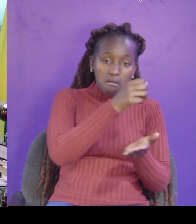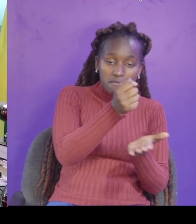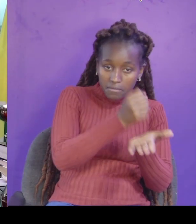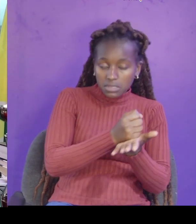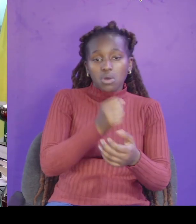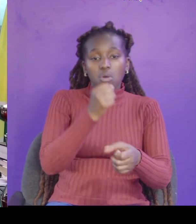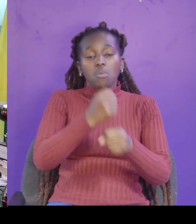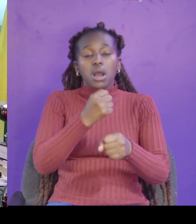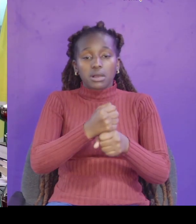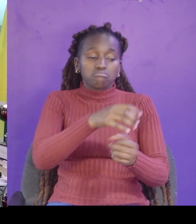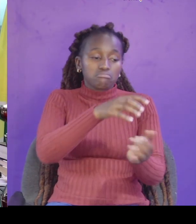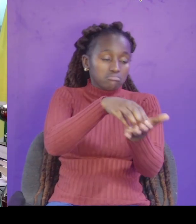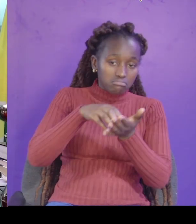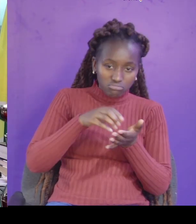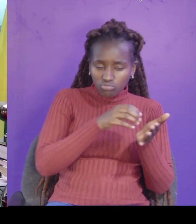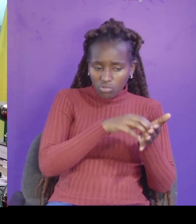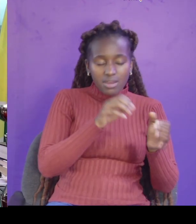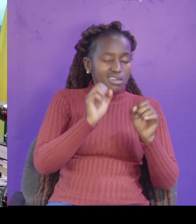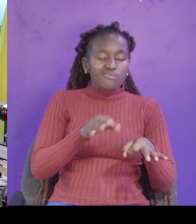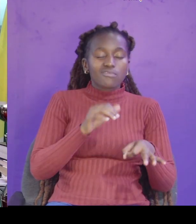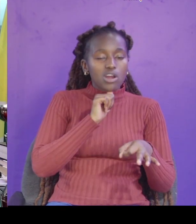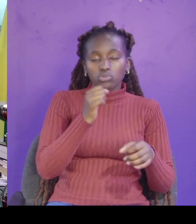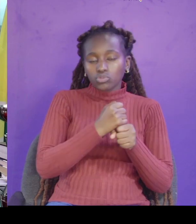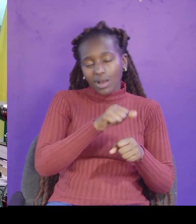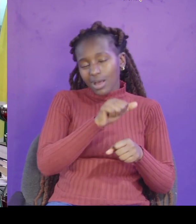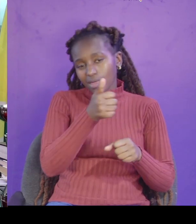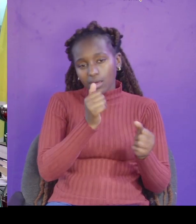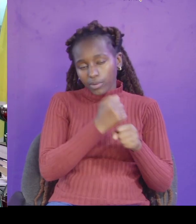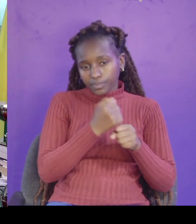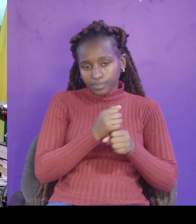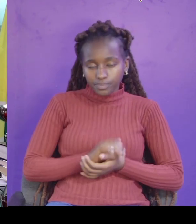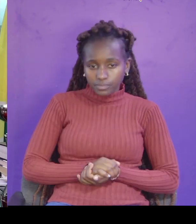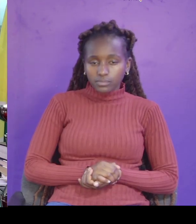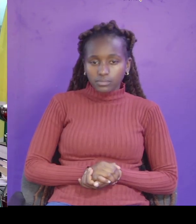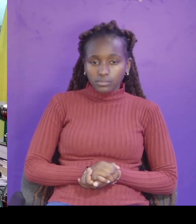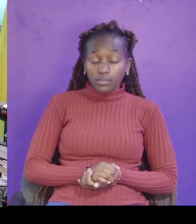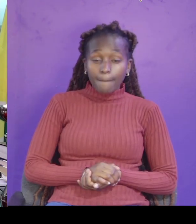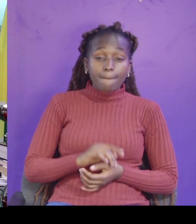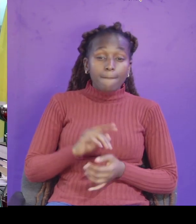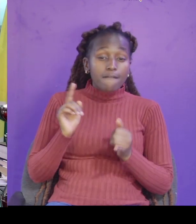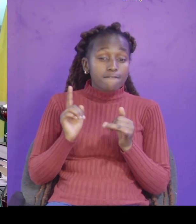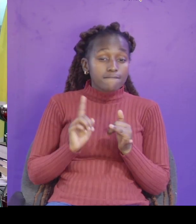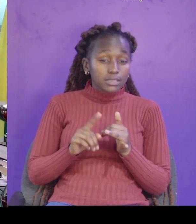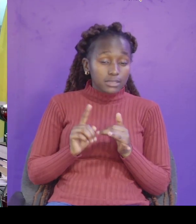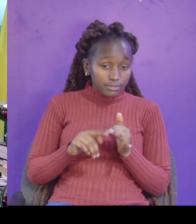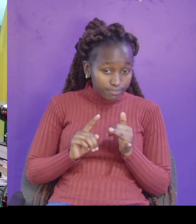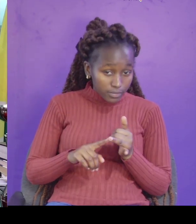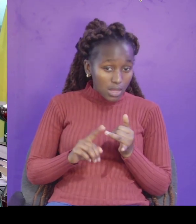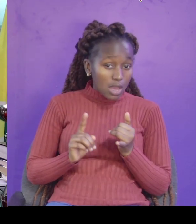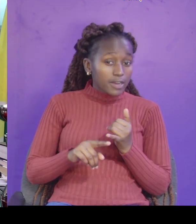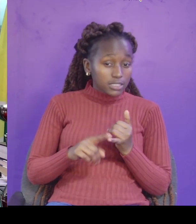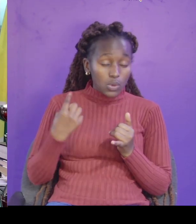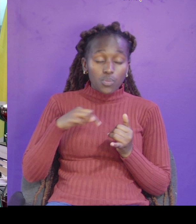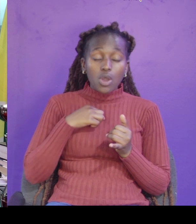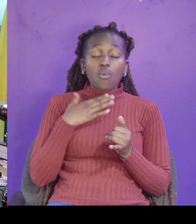cleaning, which they are unable to do. Yeah, first accessibility. The county, if you walk to most of